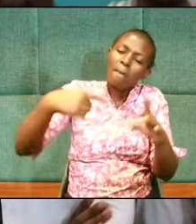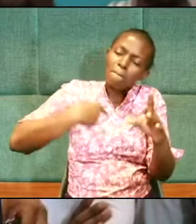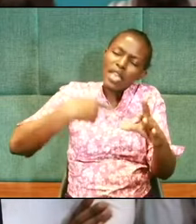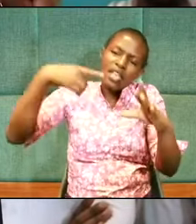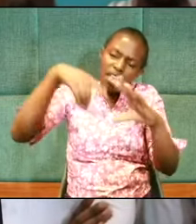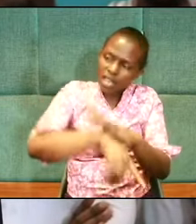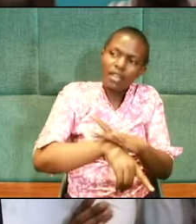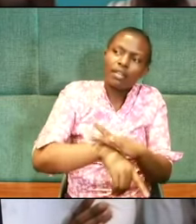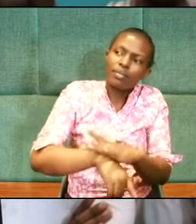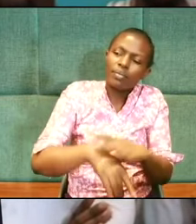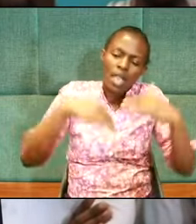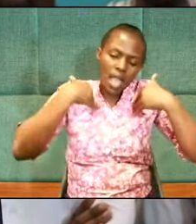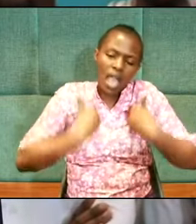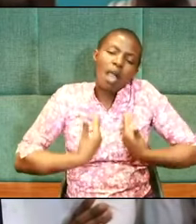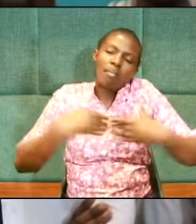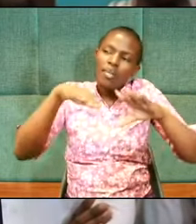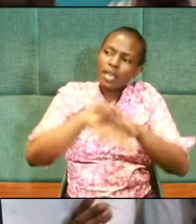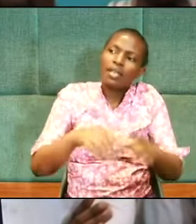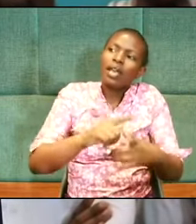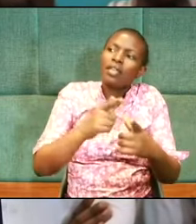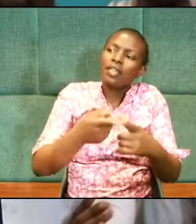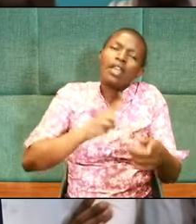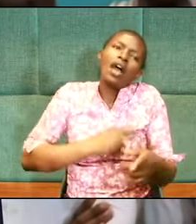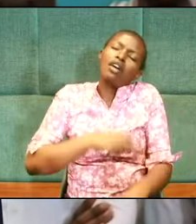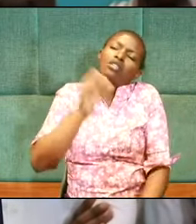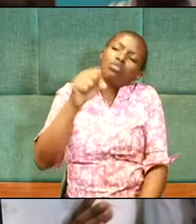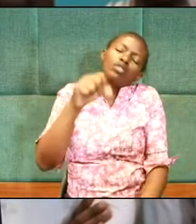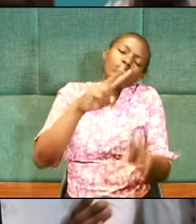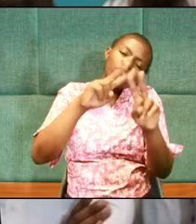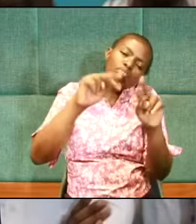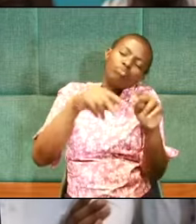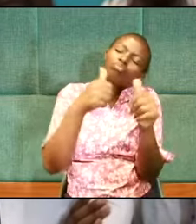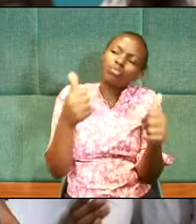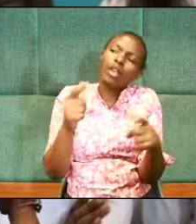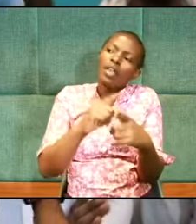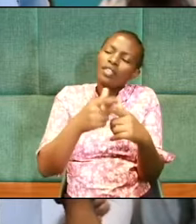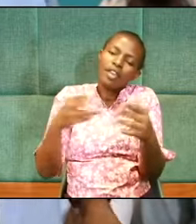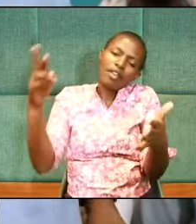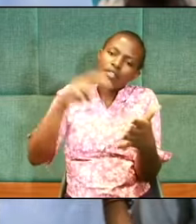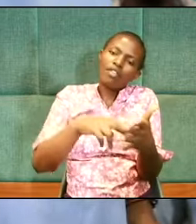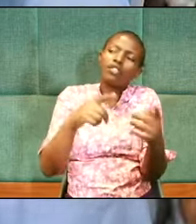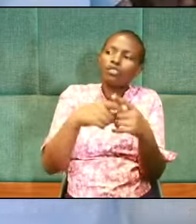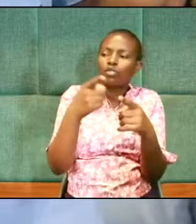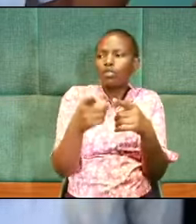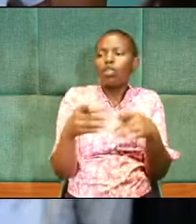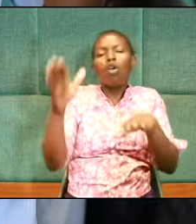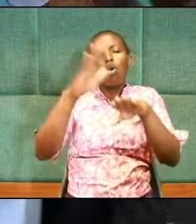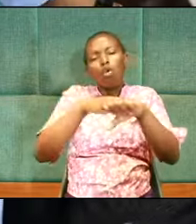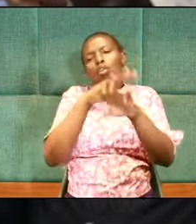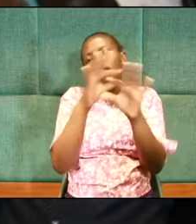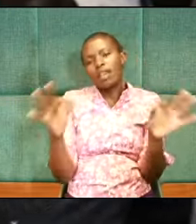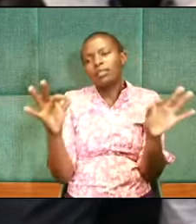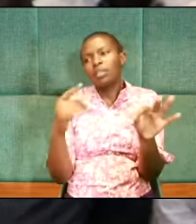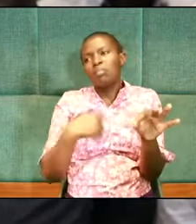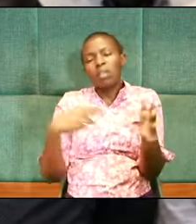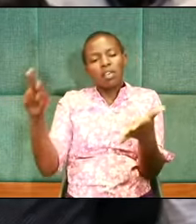in. And we are going to reach out to you. The online group, you take over that. Those online, I repeat, as we sing